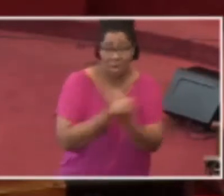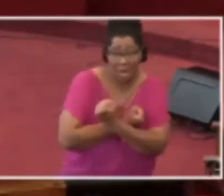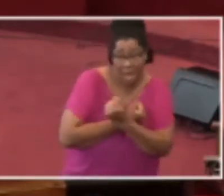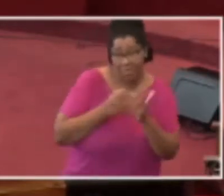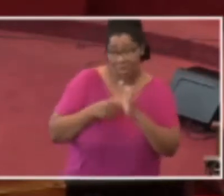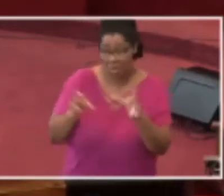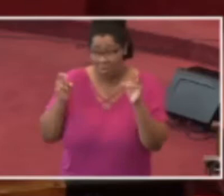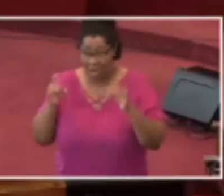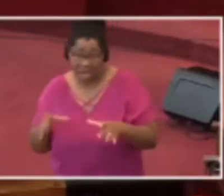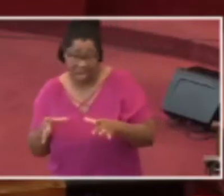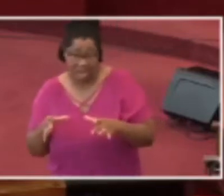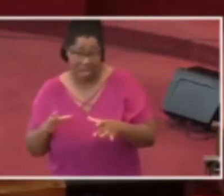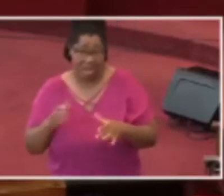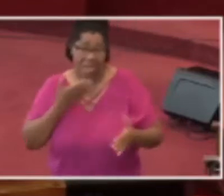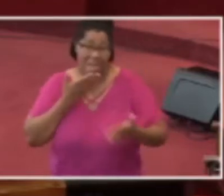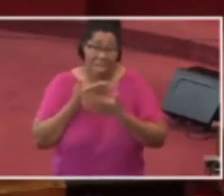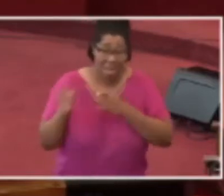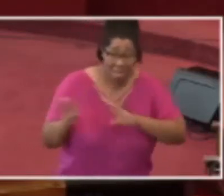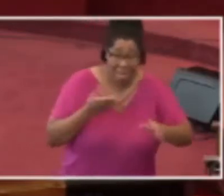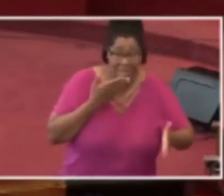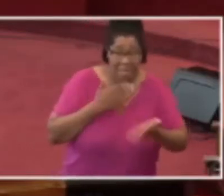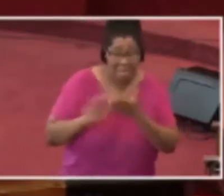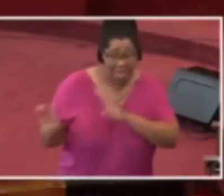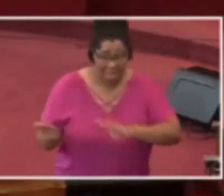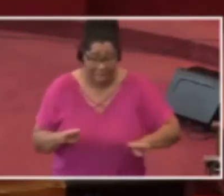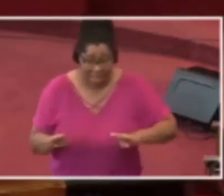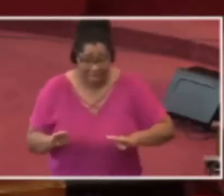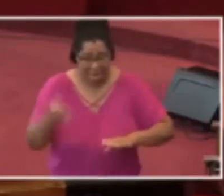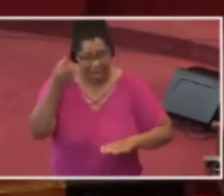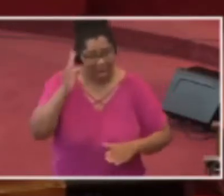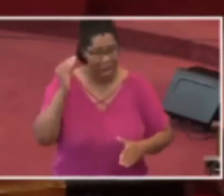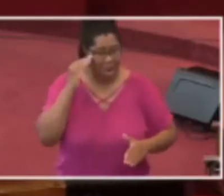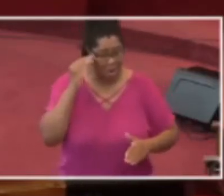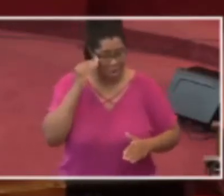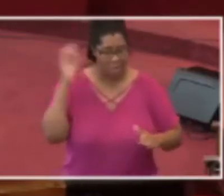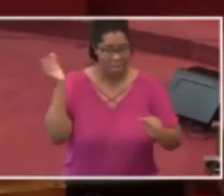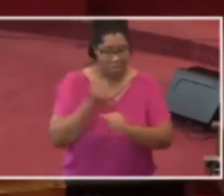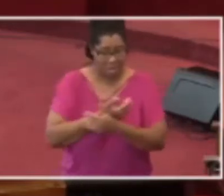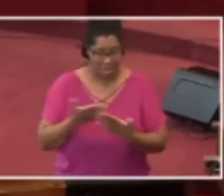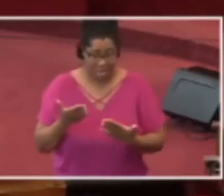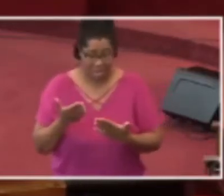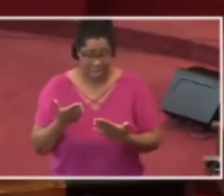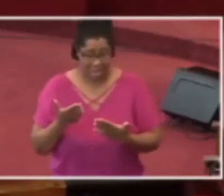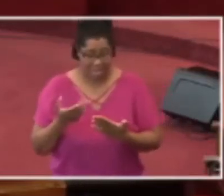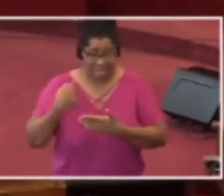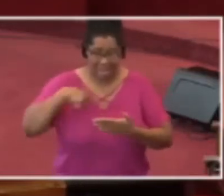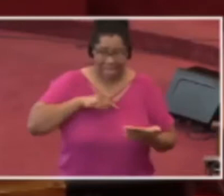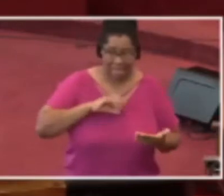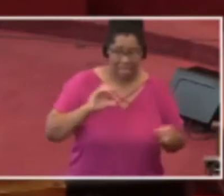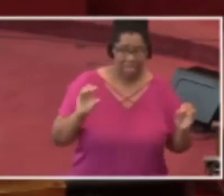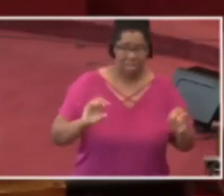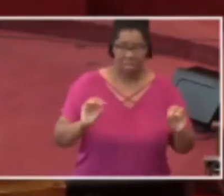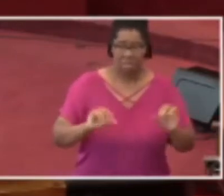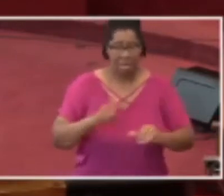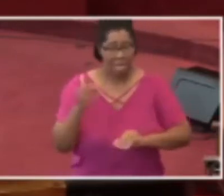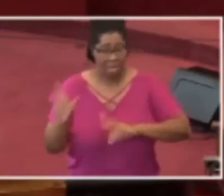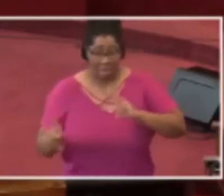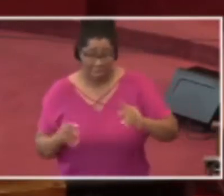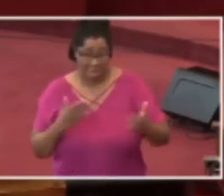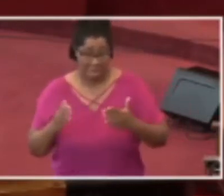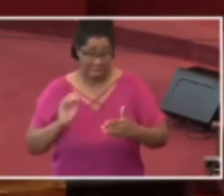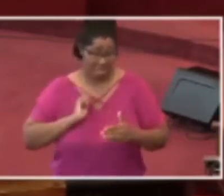sins. God knows the us that nobody knows, guess what, including